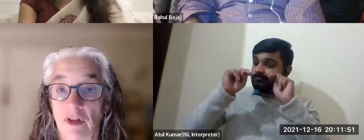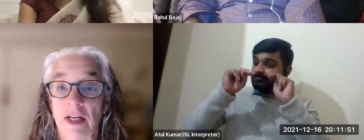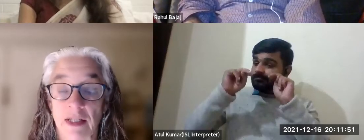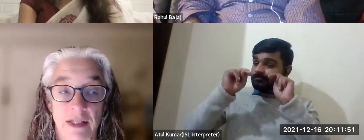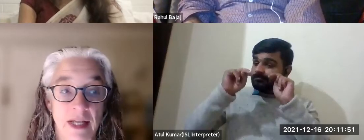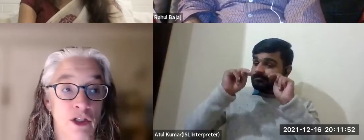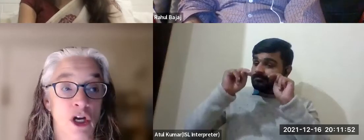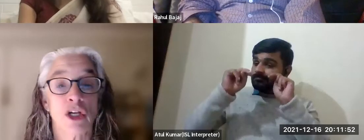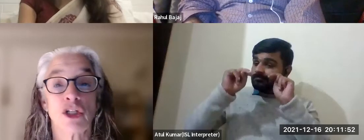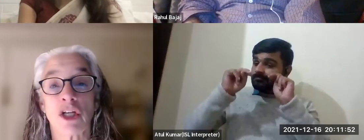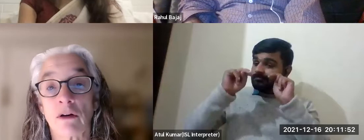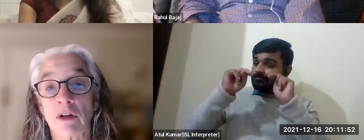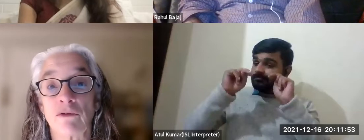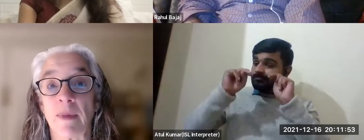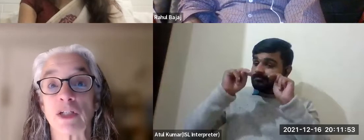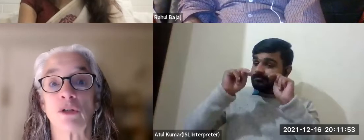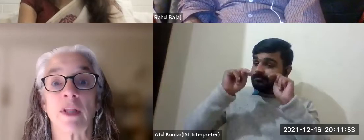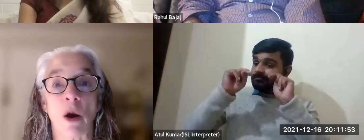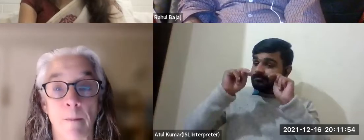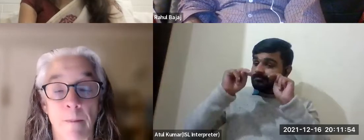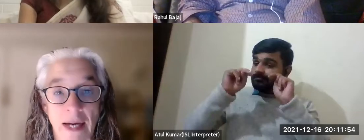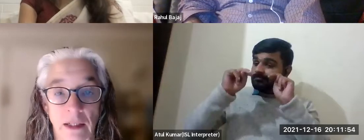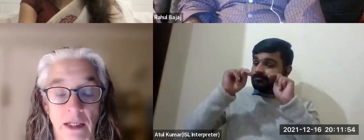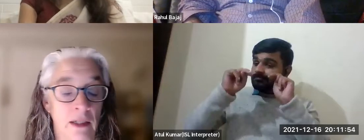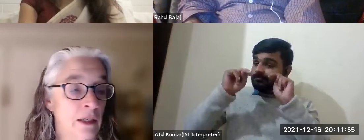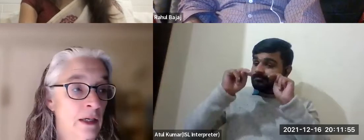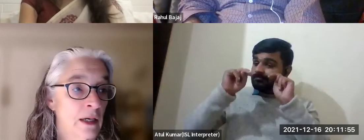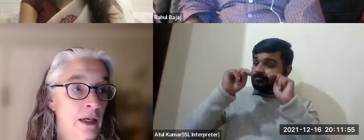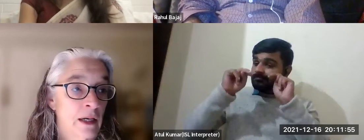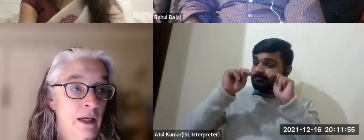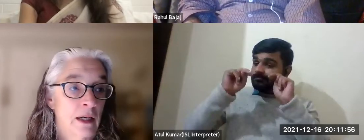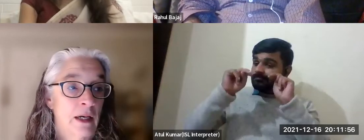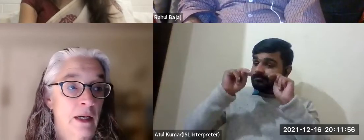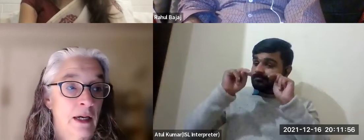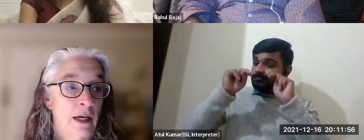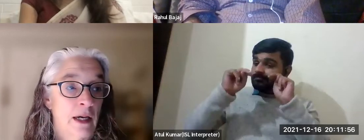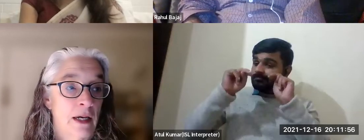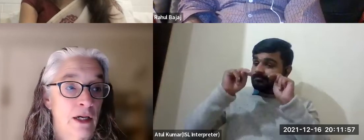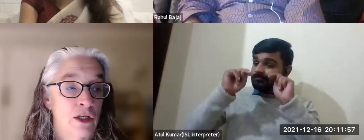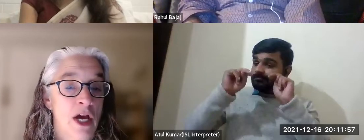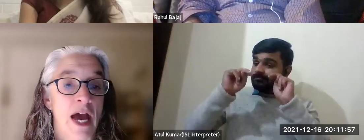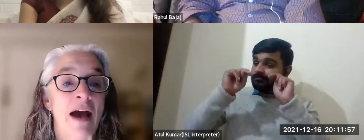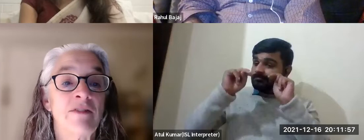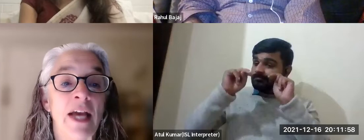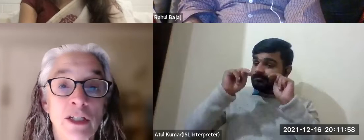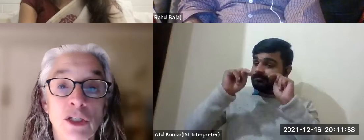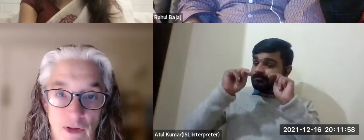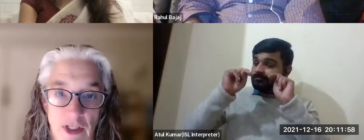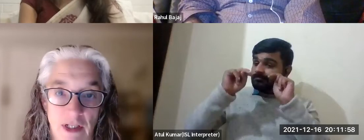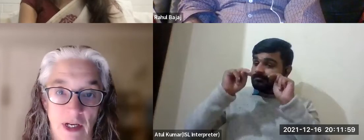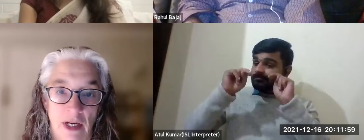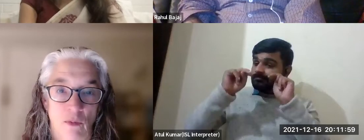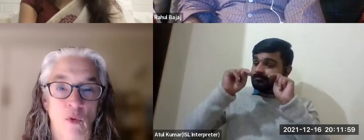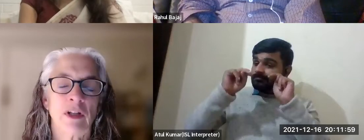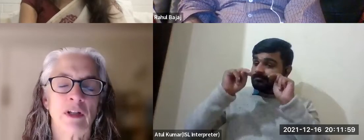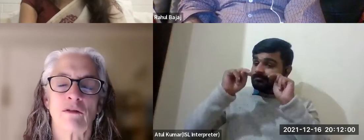rules is a stage. Sharing information without battling. Yeah. Having